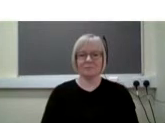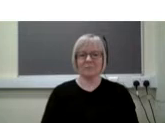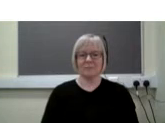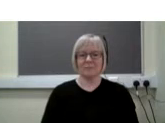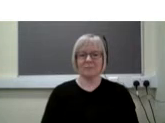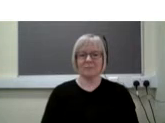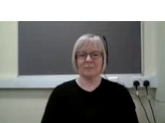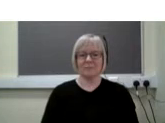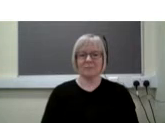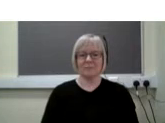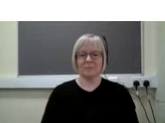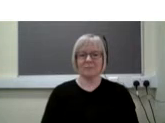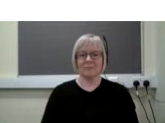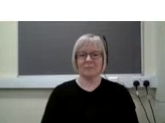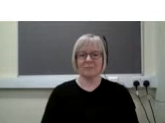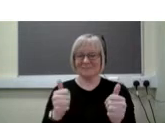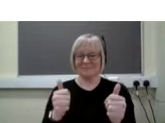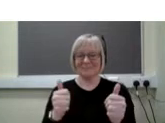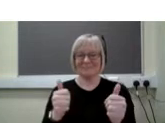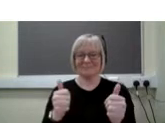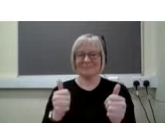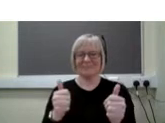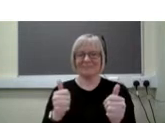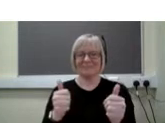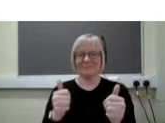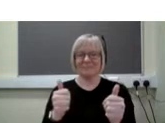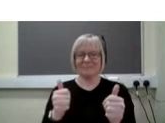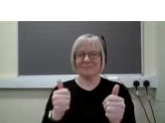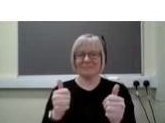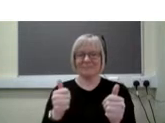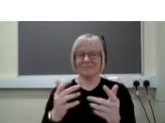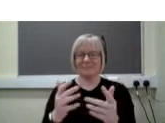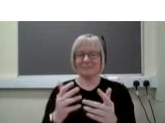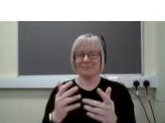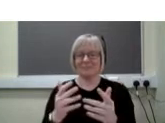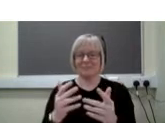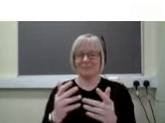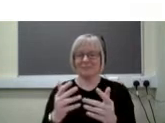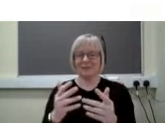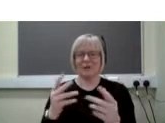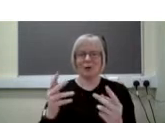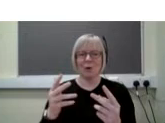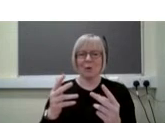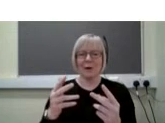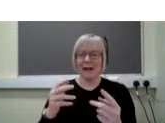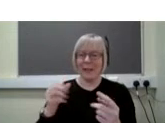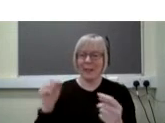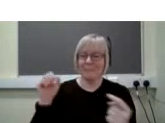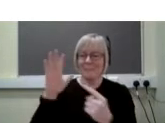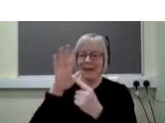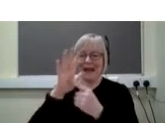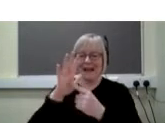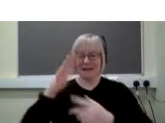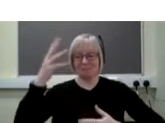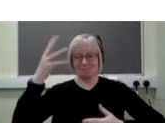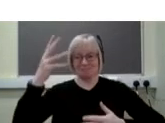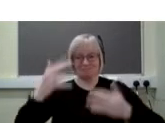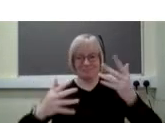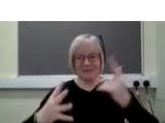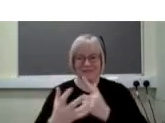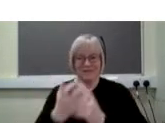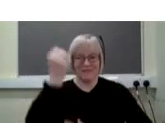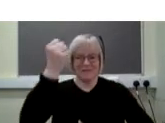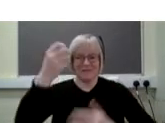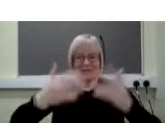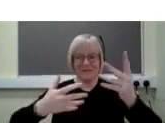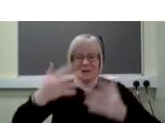Okay. Okay, so thank you. So in terms of the main findings, there was the concrete